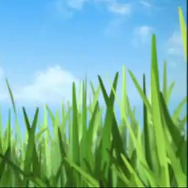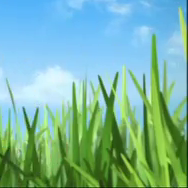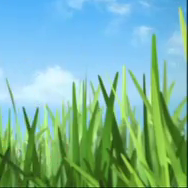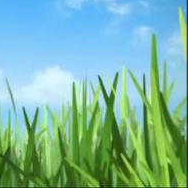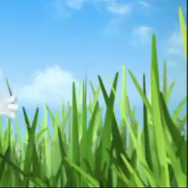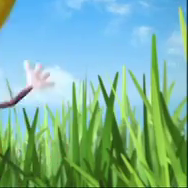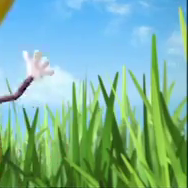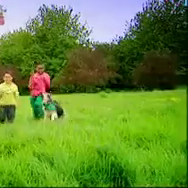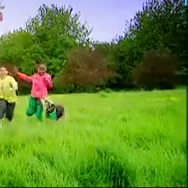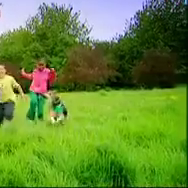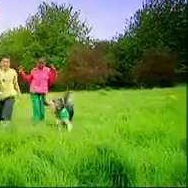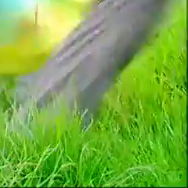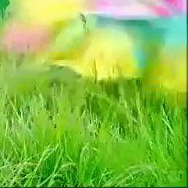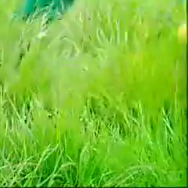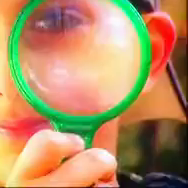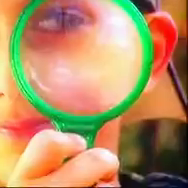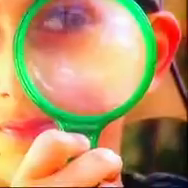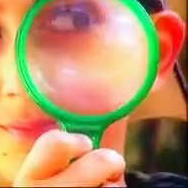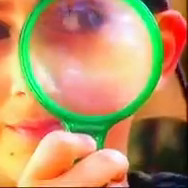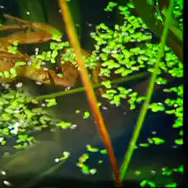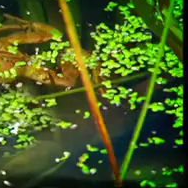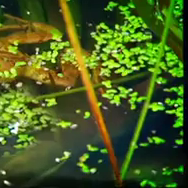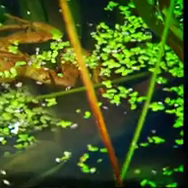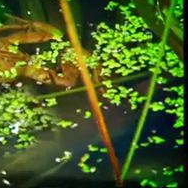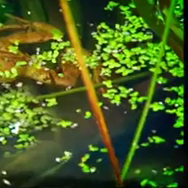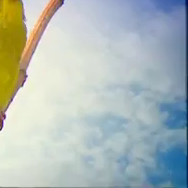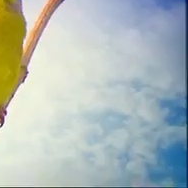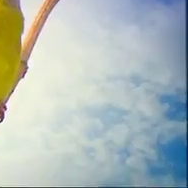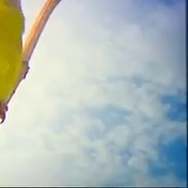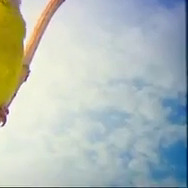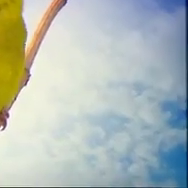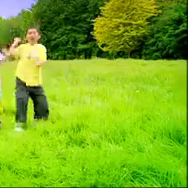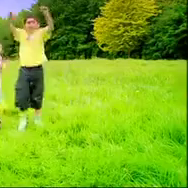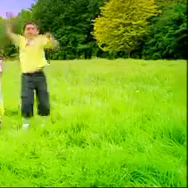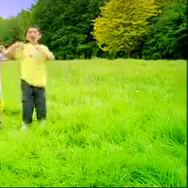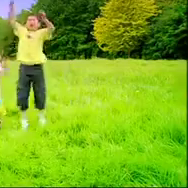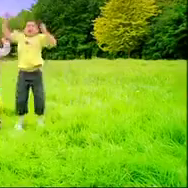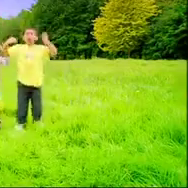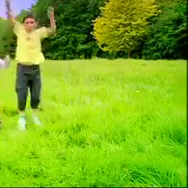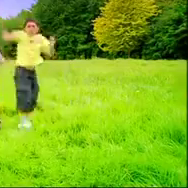Eco Babies! If you love exploring nature, you can join our club.